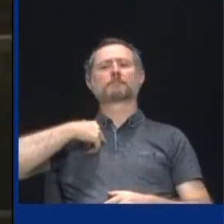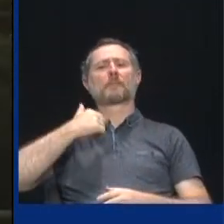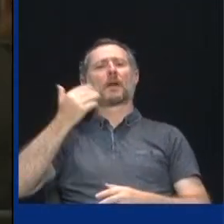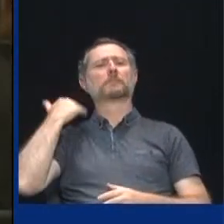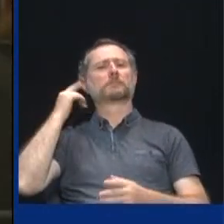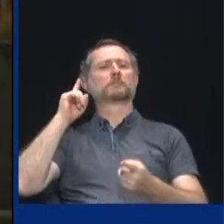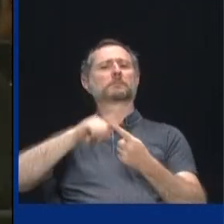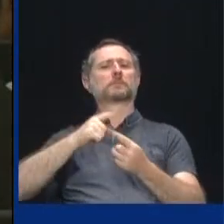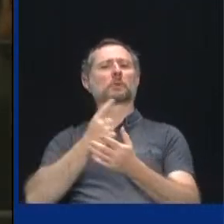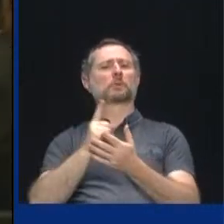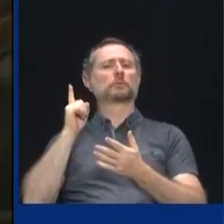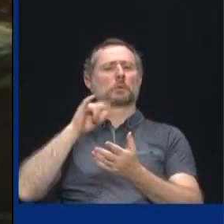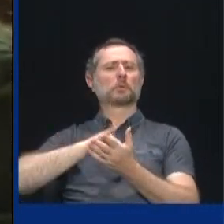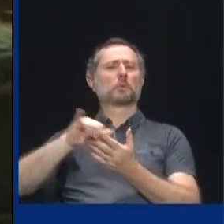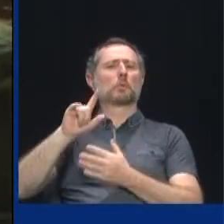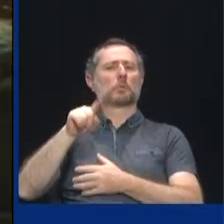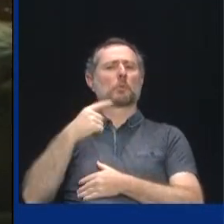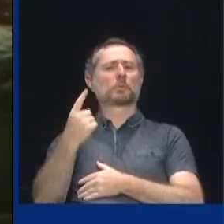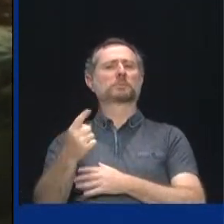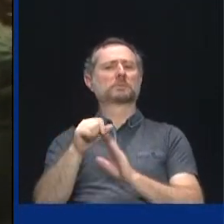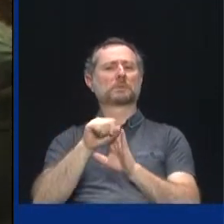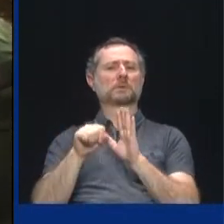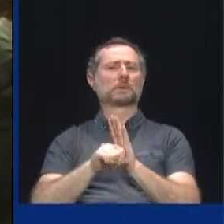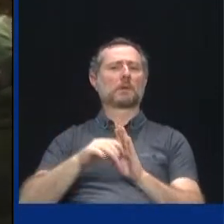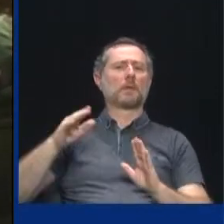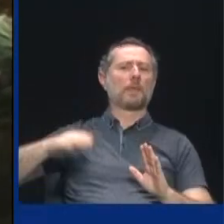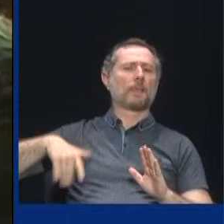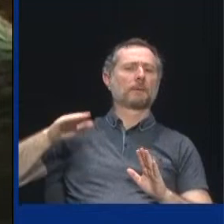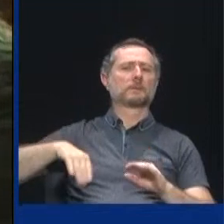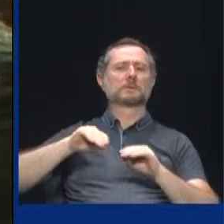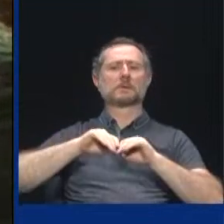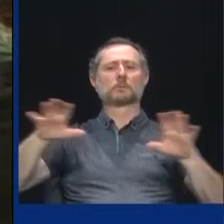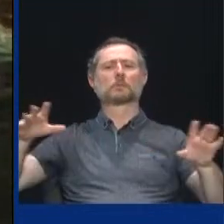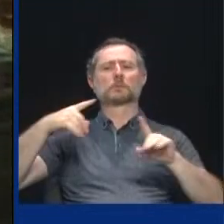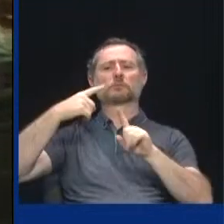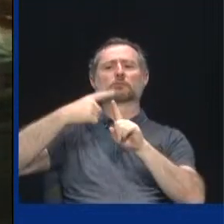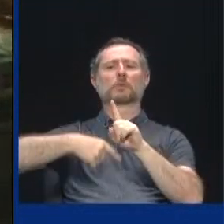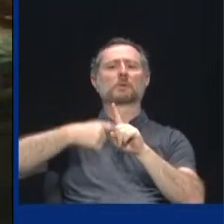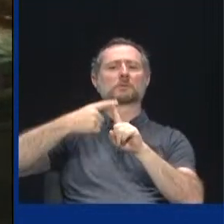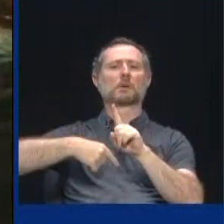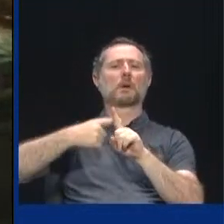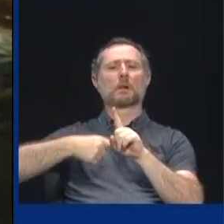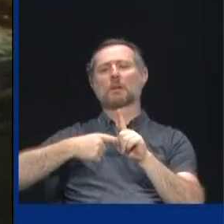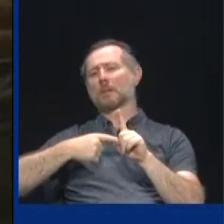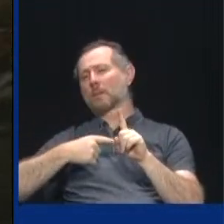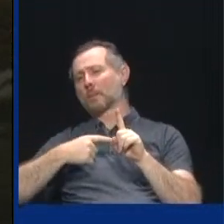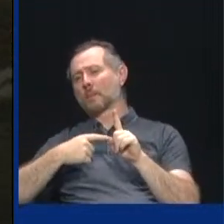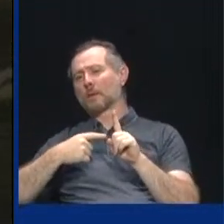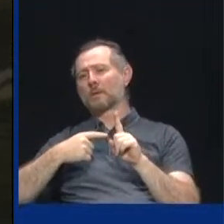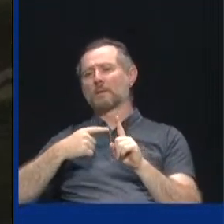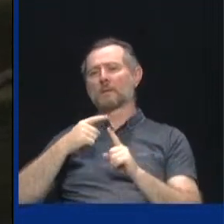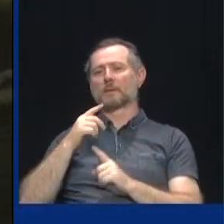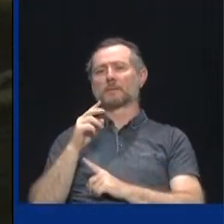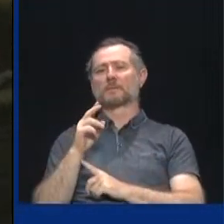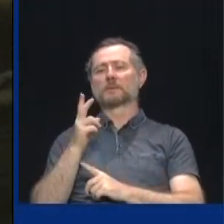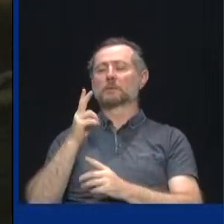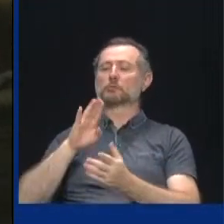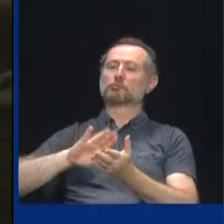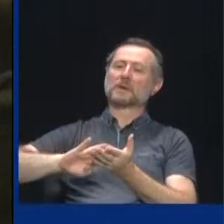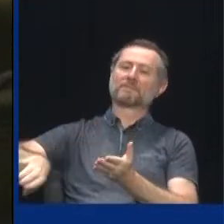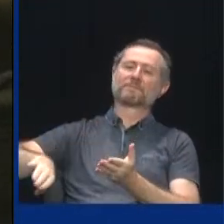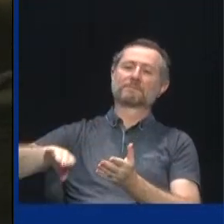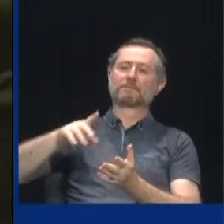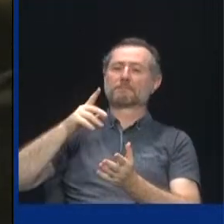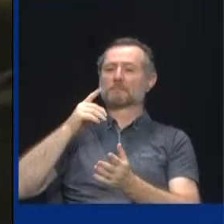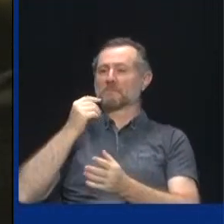out billions of rent relief to people in need. Only a dozen New Yorkers got help last Monday. How many are going to get help this week? Who's accountable